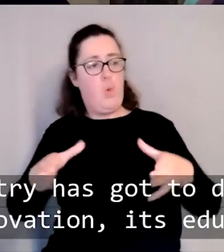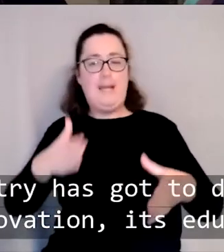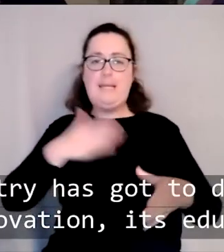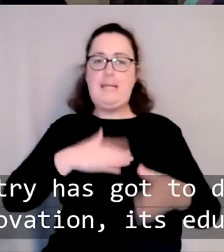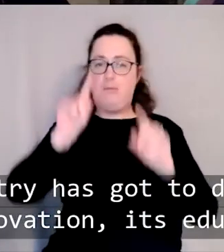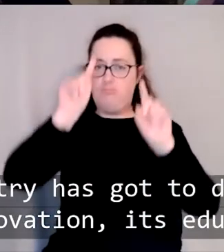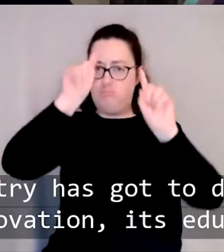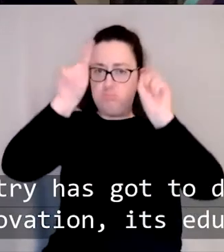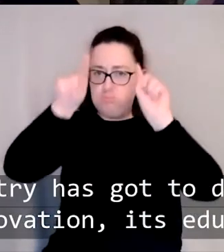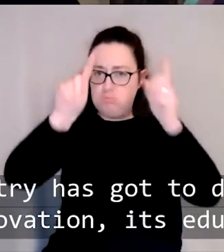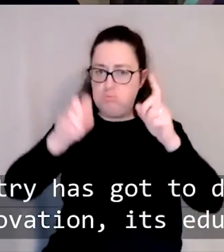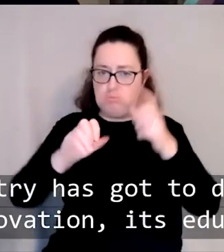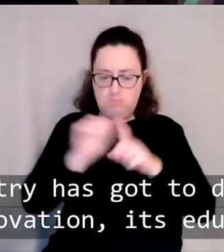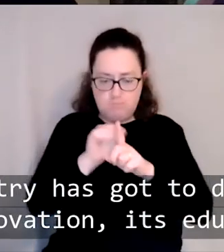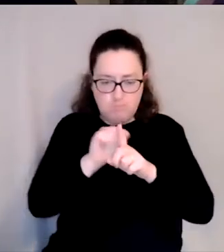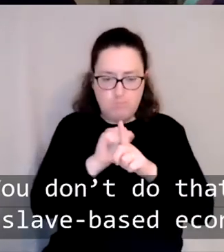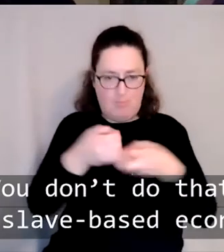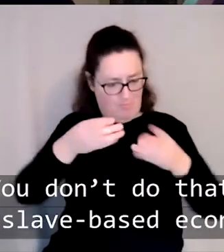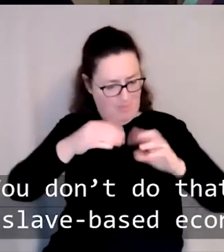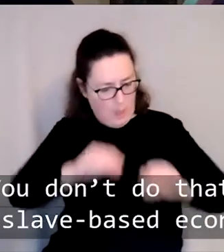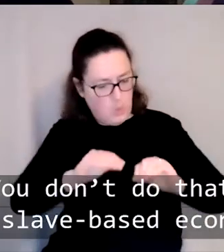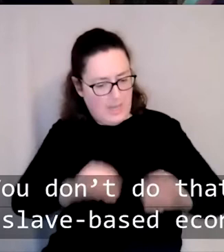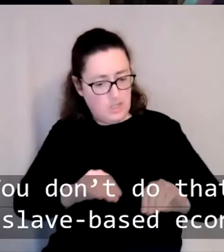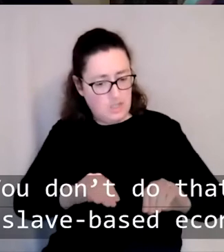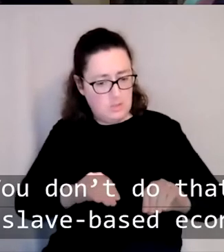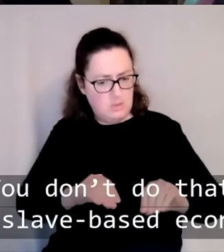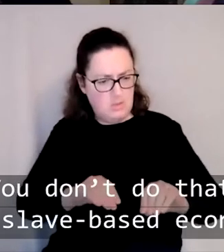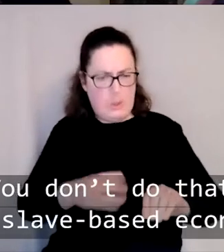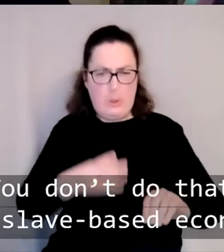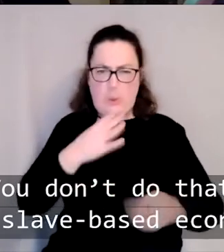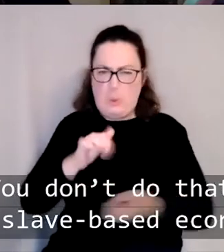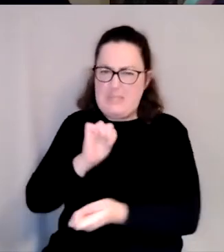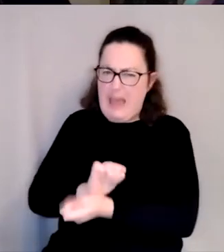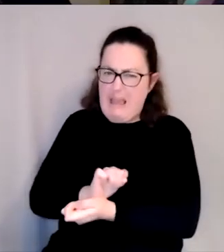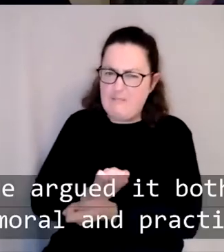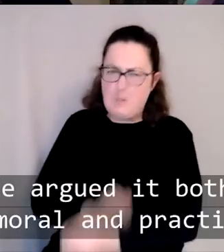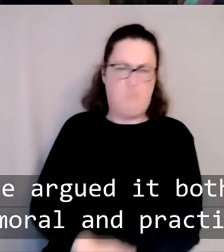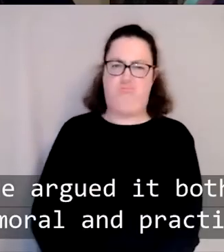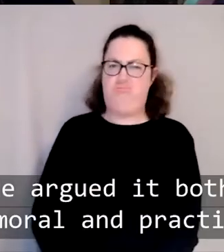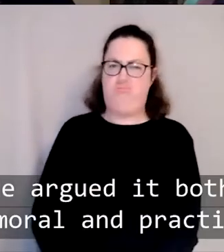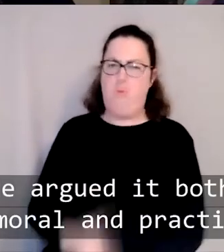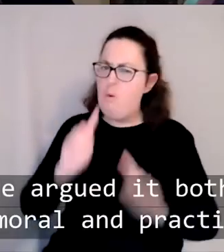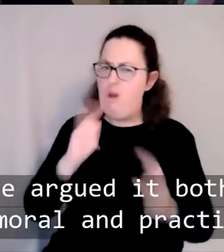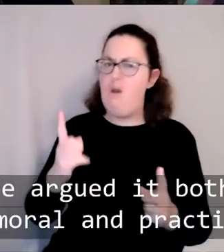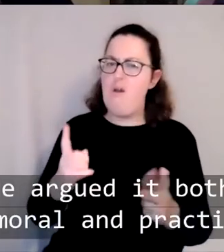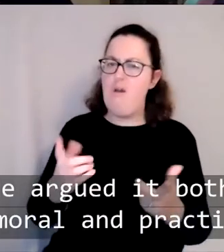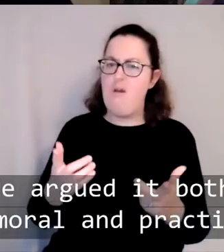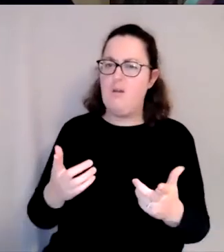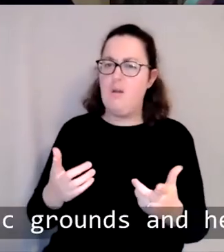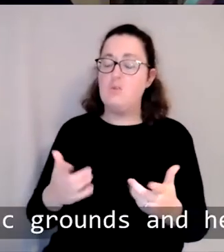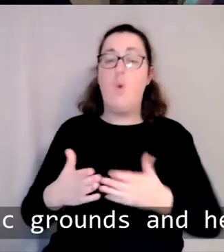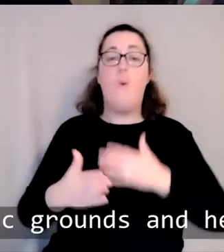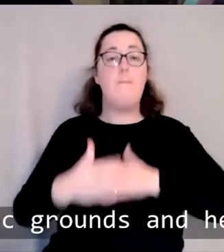innovation, its education, and you don't do that on a slave-based economy. And so he argued it both on moral